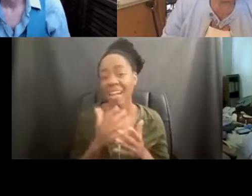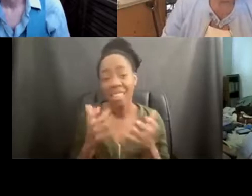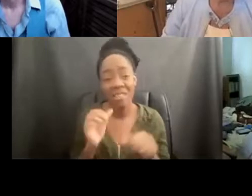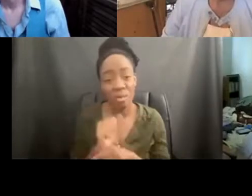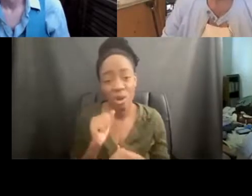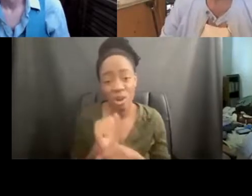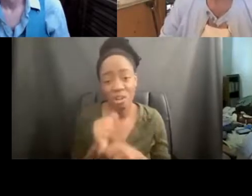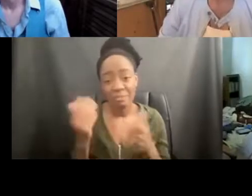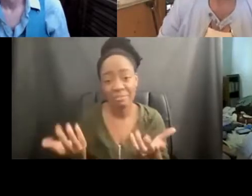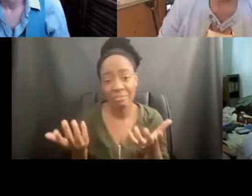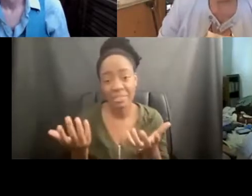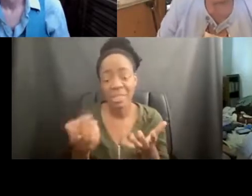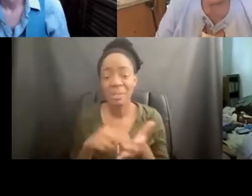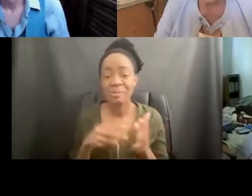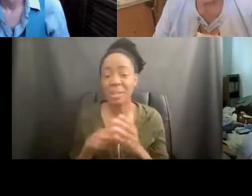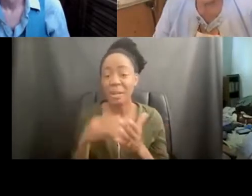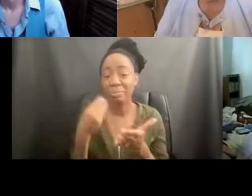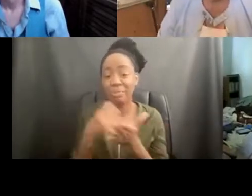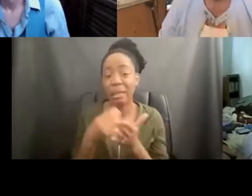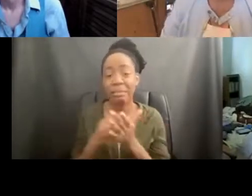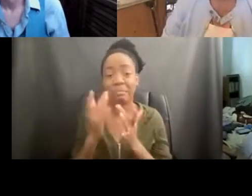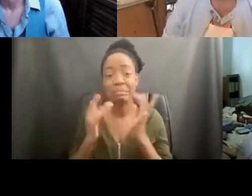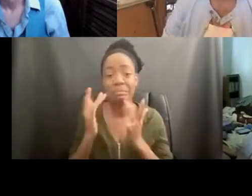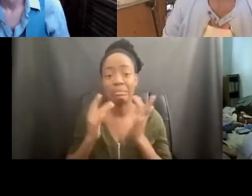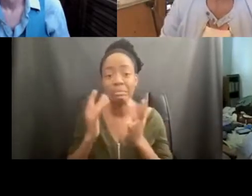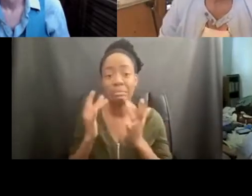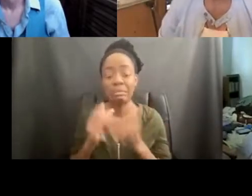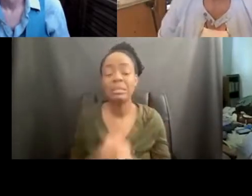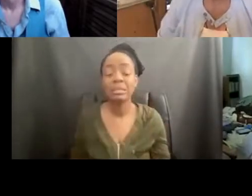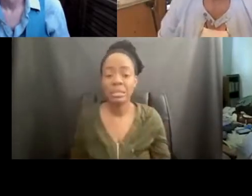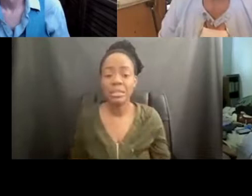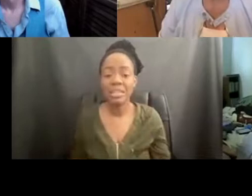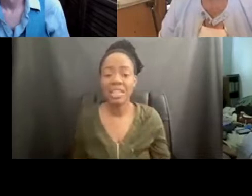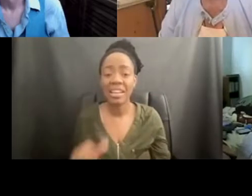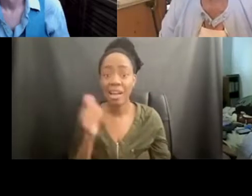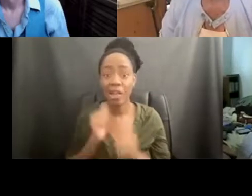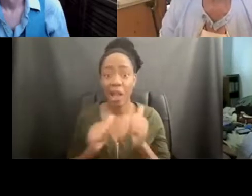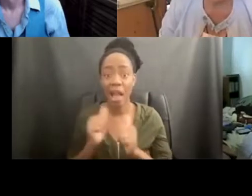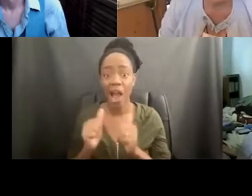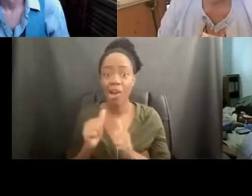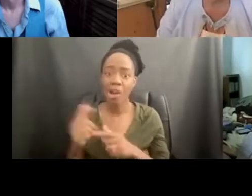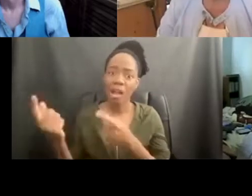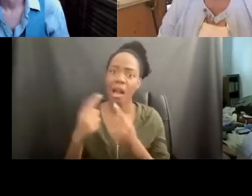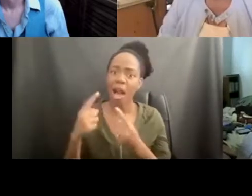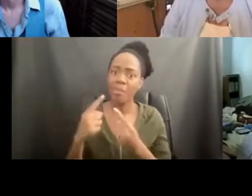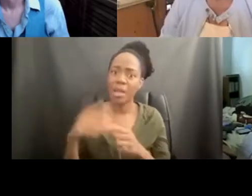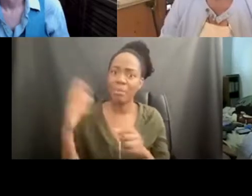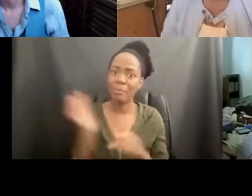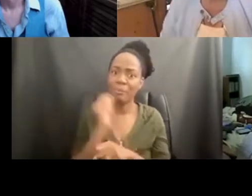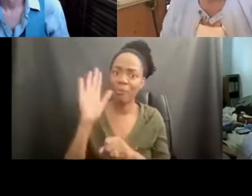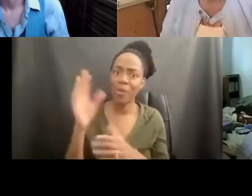know, and you're not making enough money. And some other actress comes along and gets the part, you know.